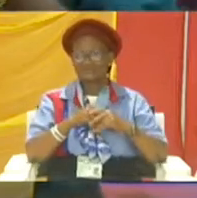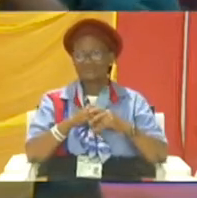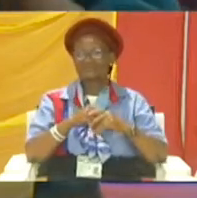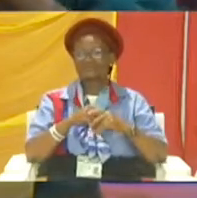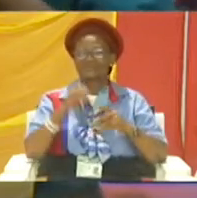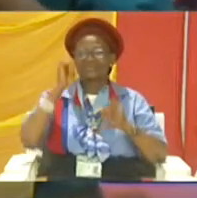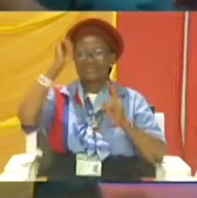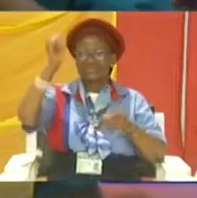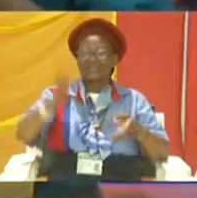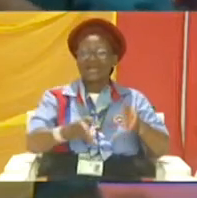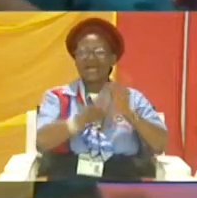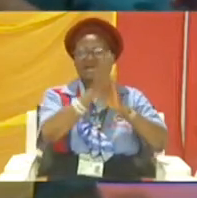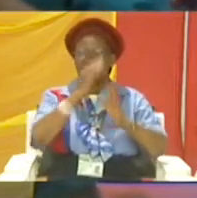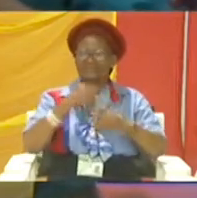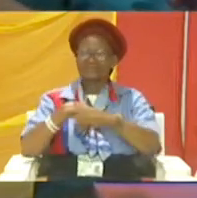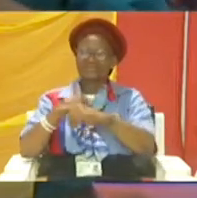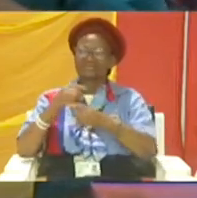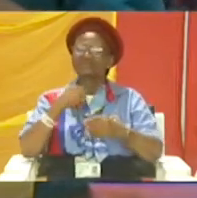me to tell you.